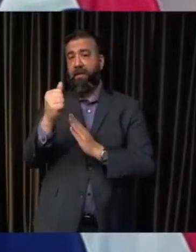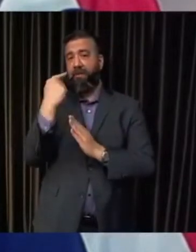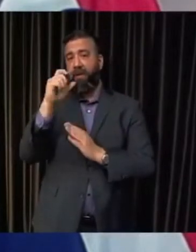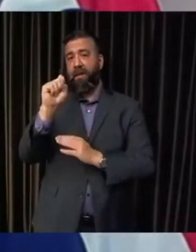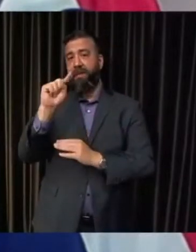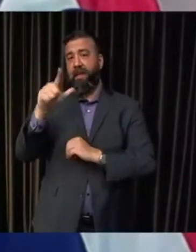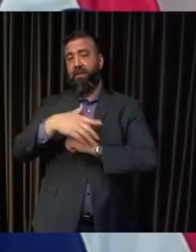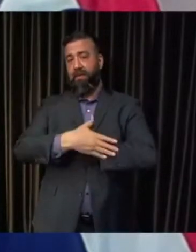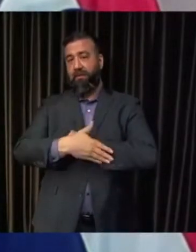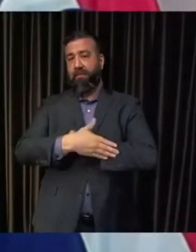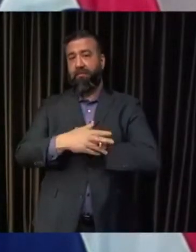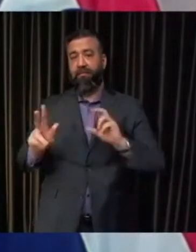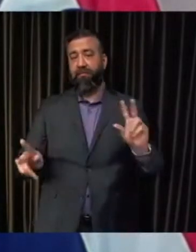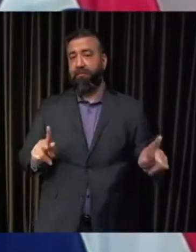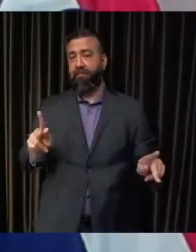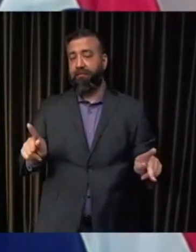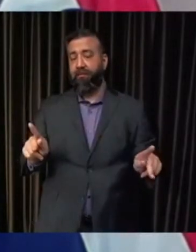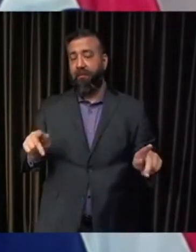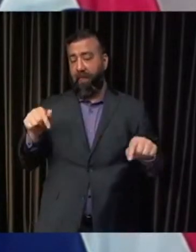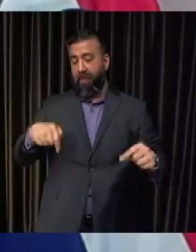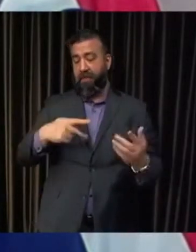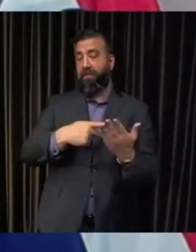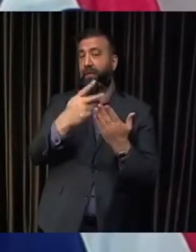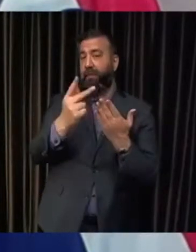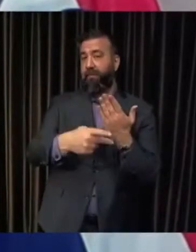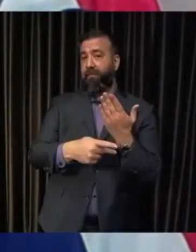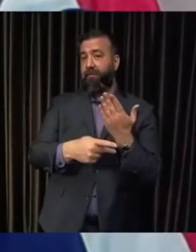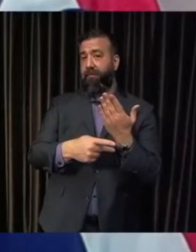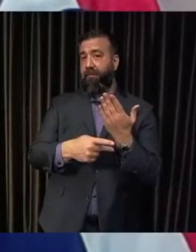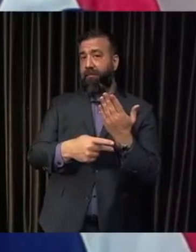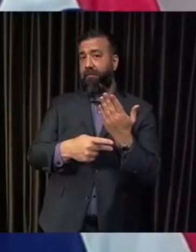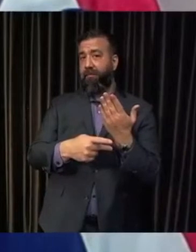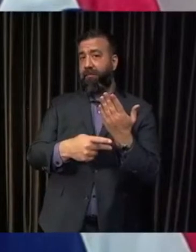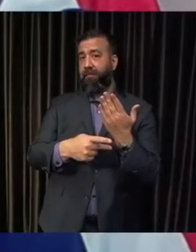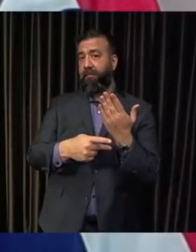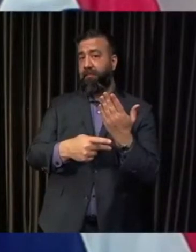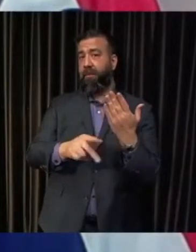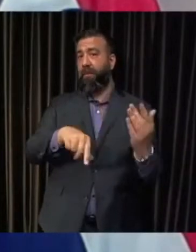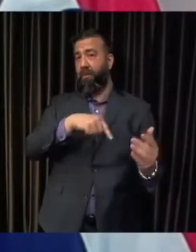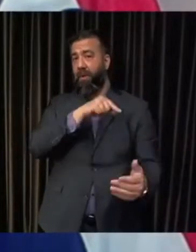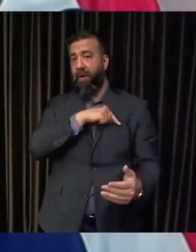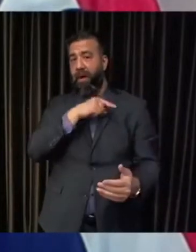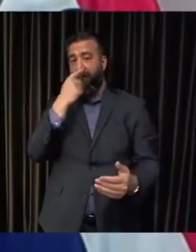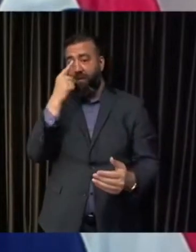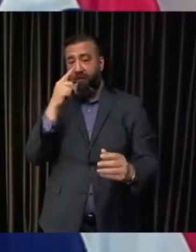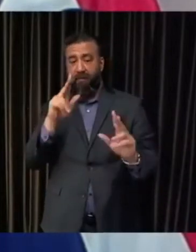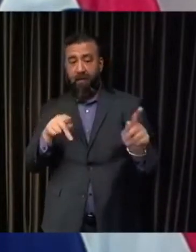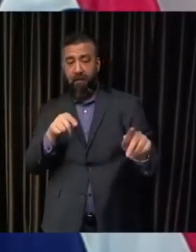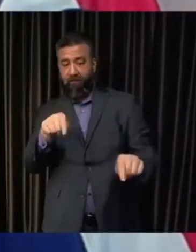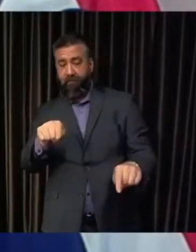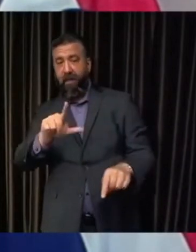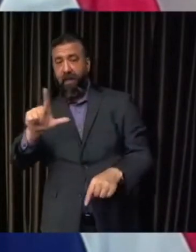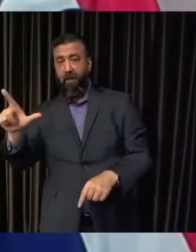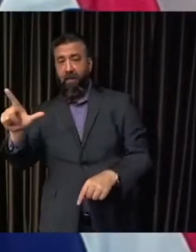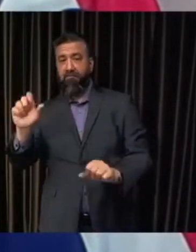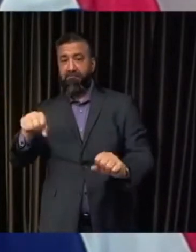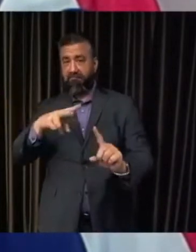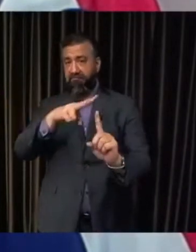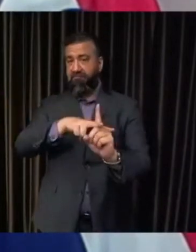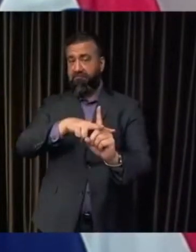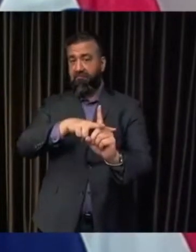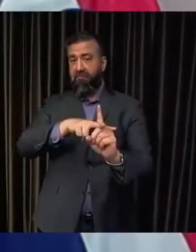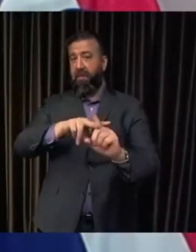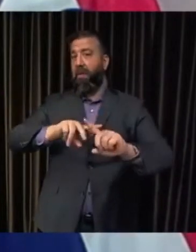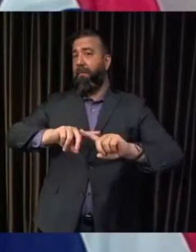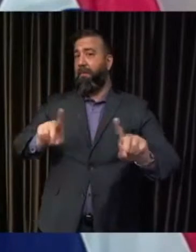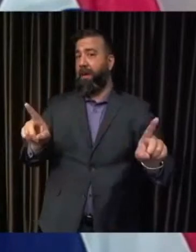residents. And this program is eligible to residents and landlords to apply,